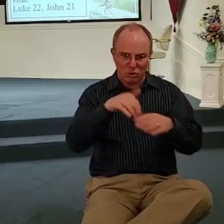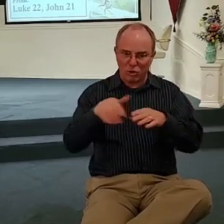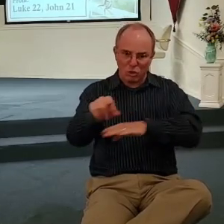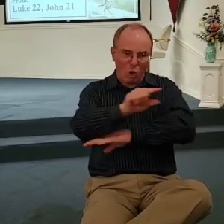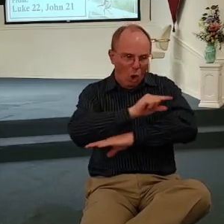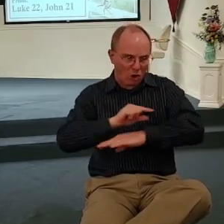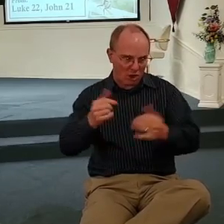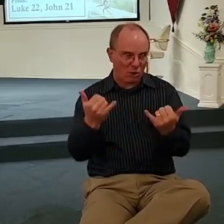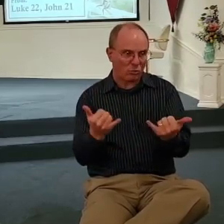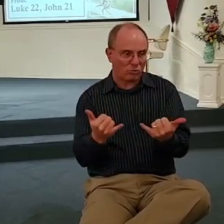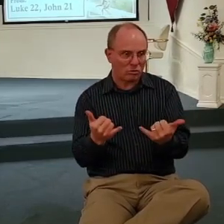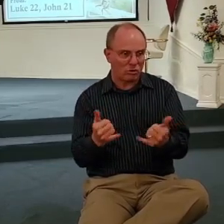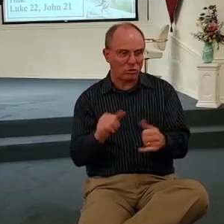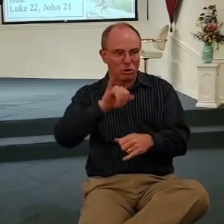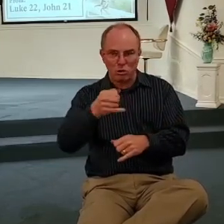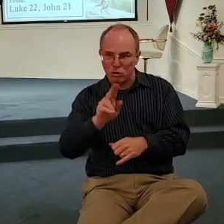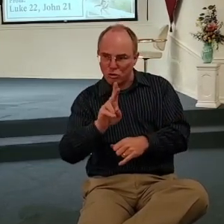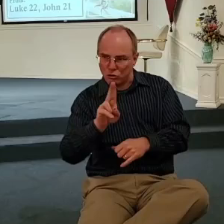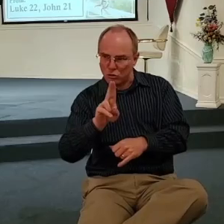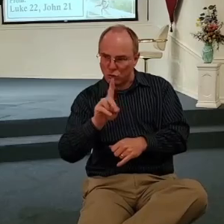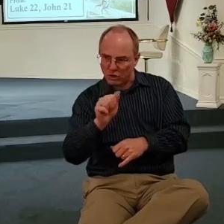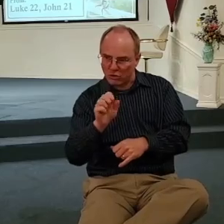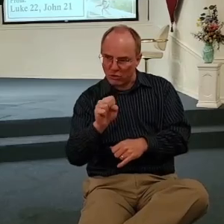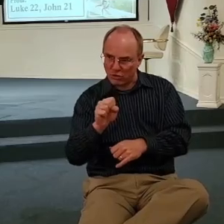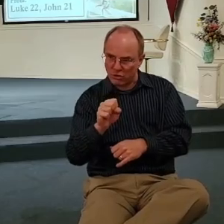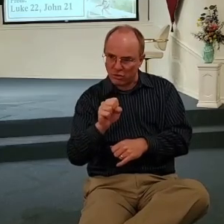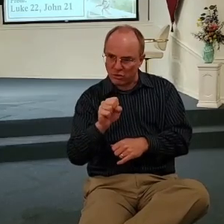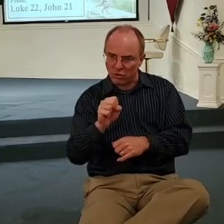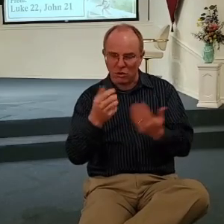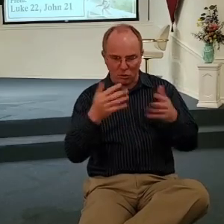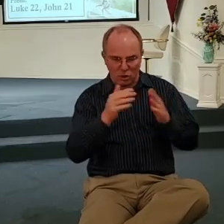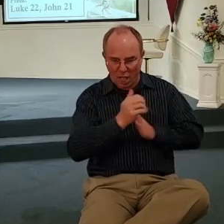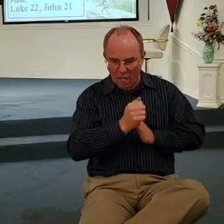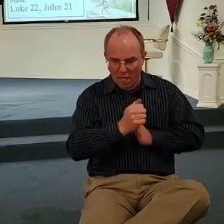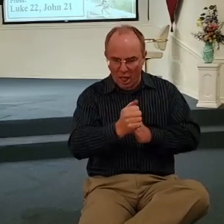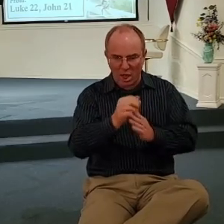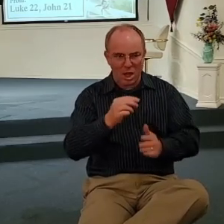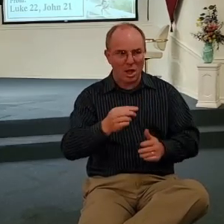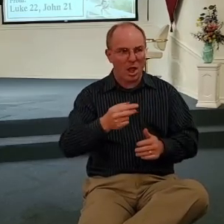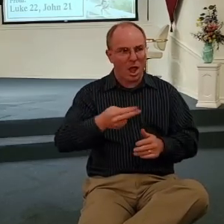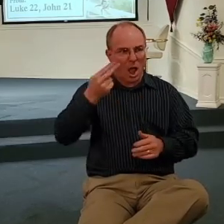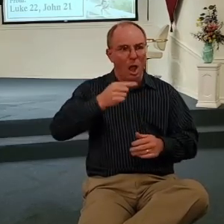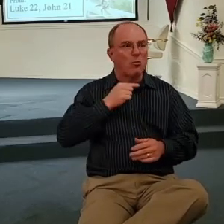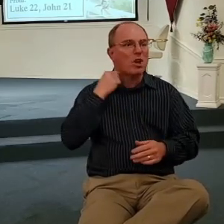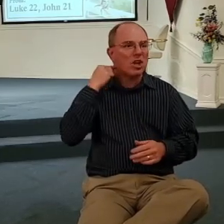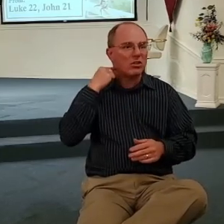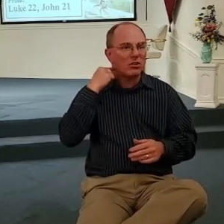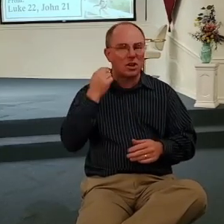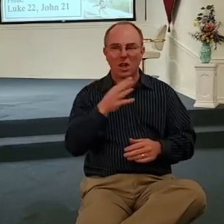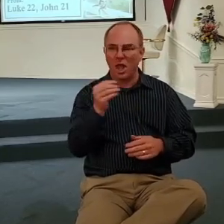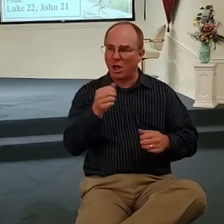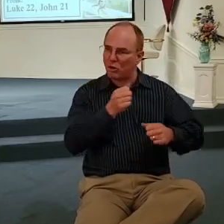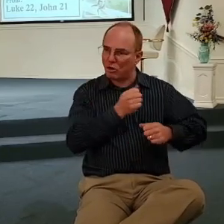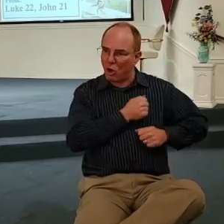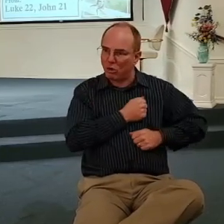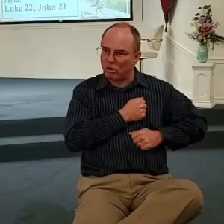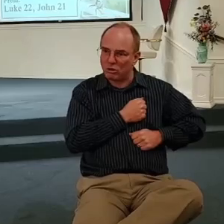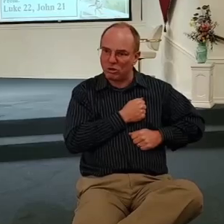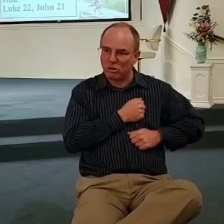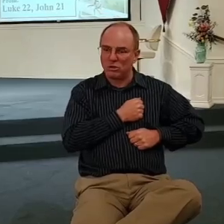And Judas has led the high priest as well as his guards right to